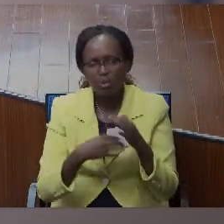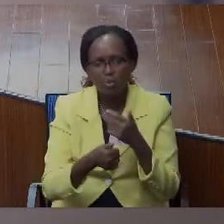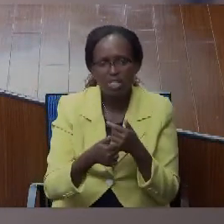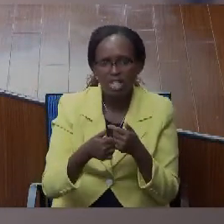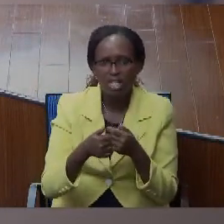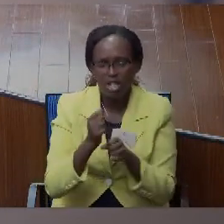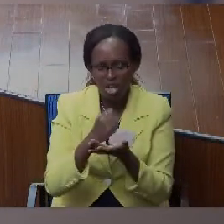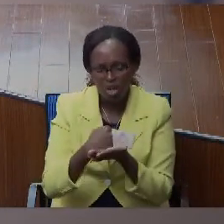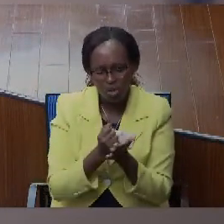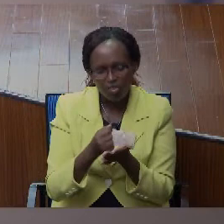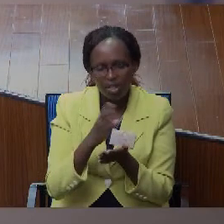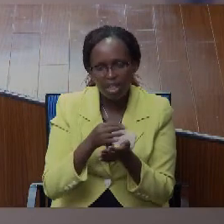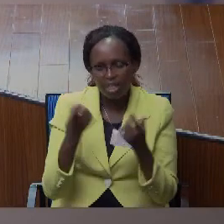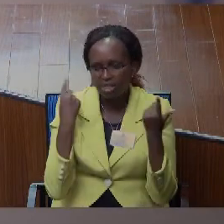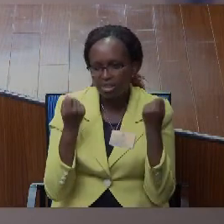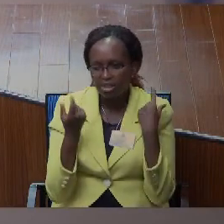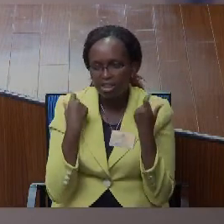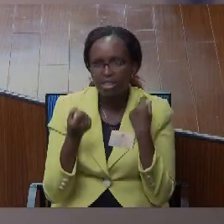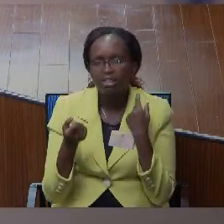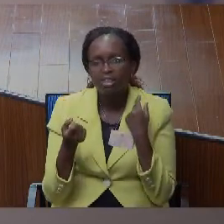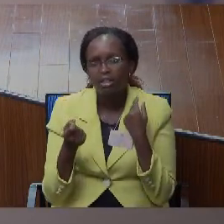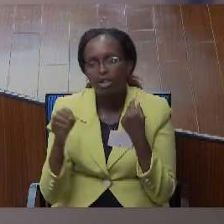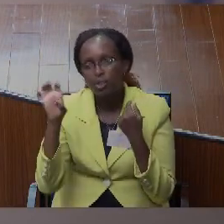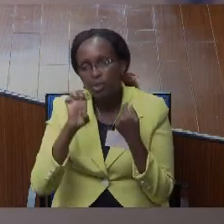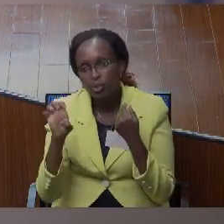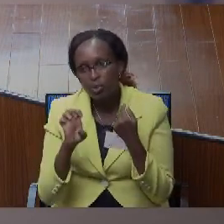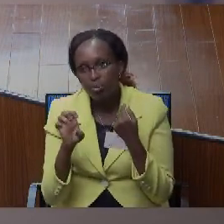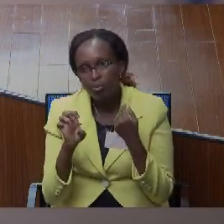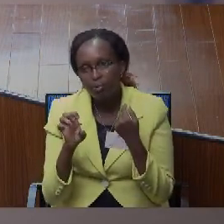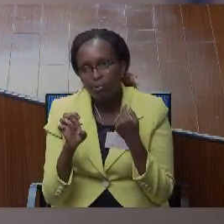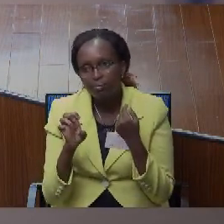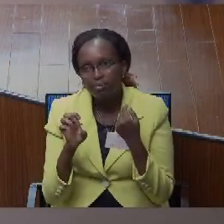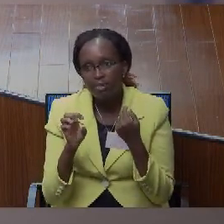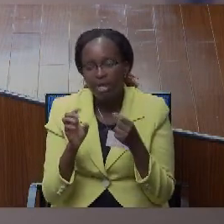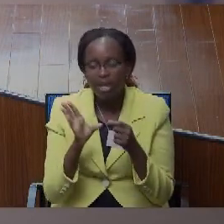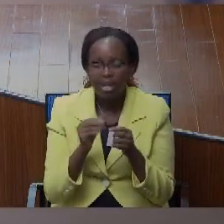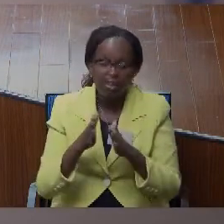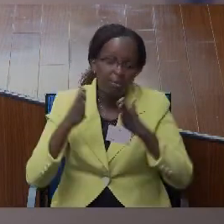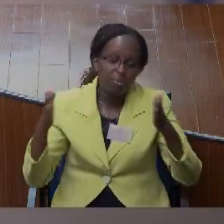Europe. And when the biggest opportunity is how to sell maize to Uganda.